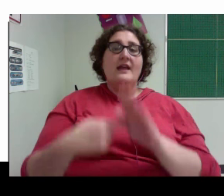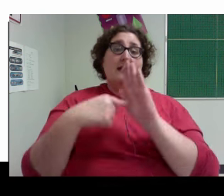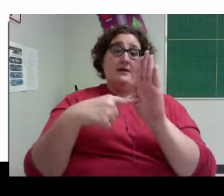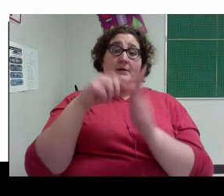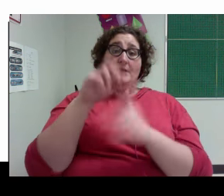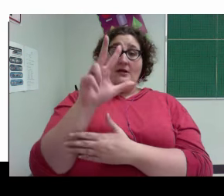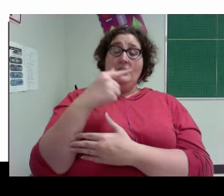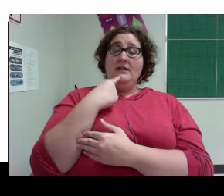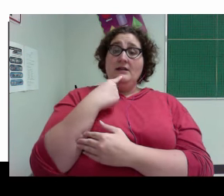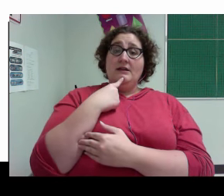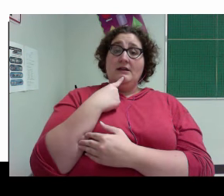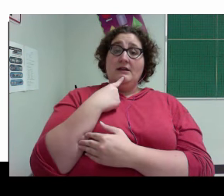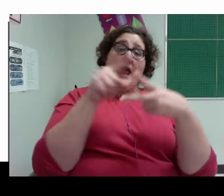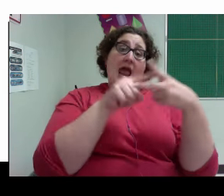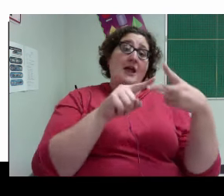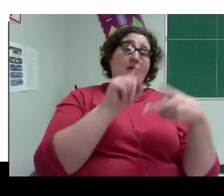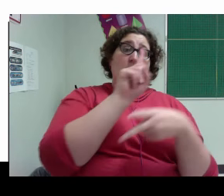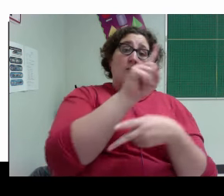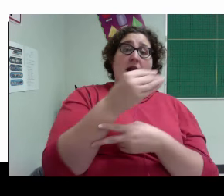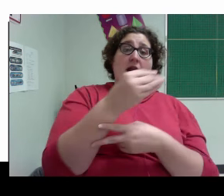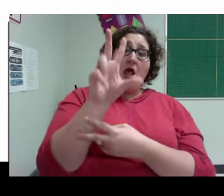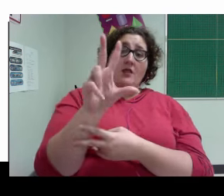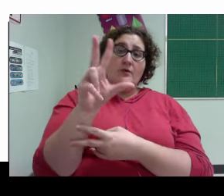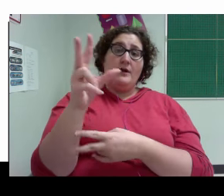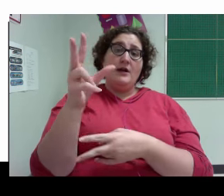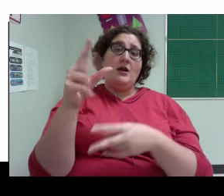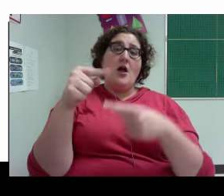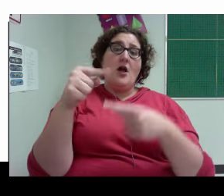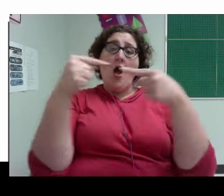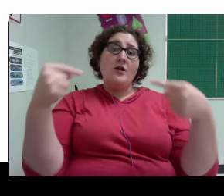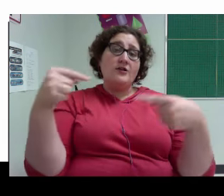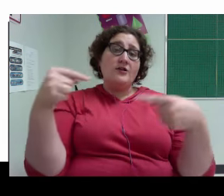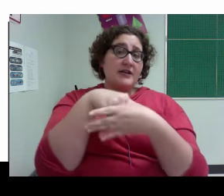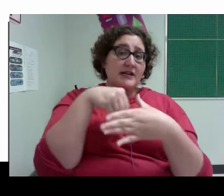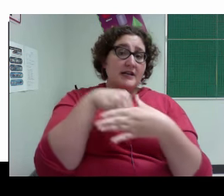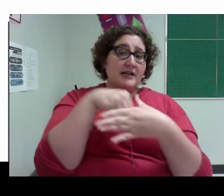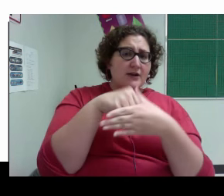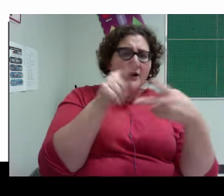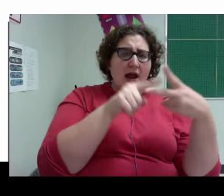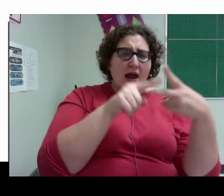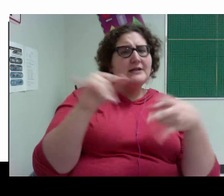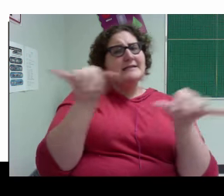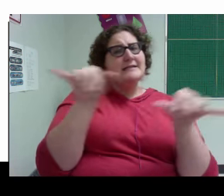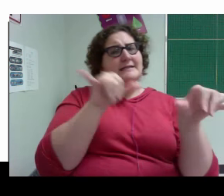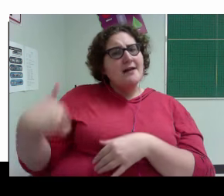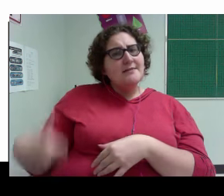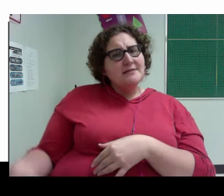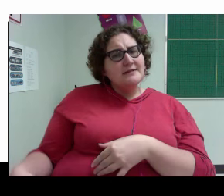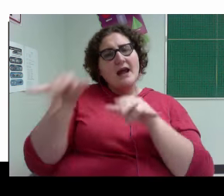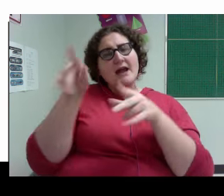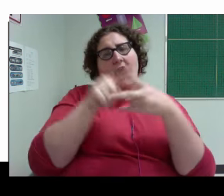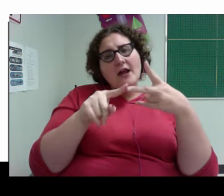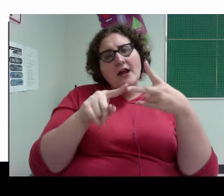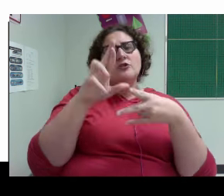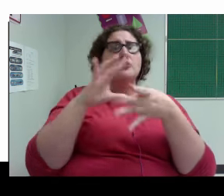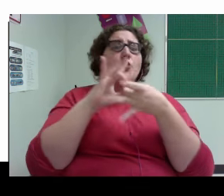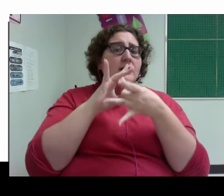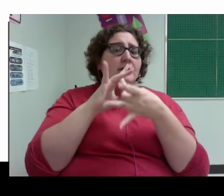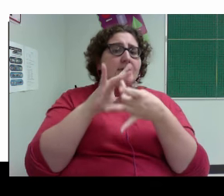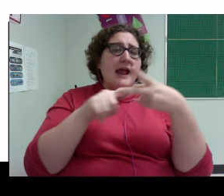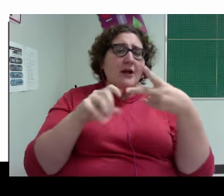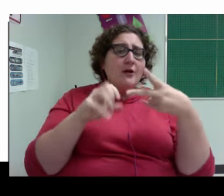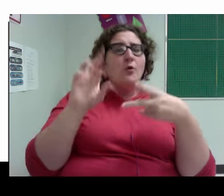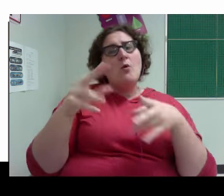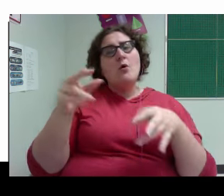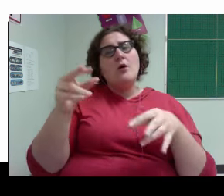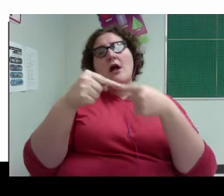Example 3, it says, are angles 1 and 3 alternate interior angles, same side interior angles, corresponding angles, or alternate exterior